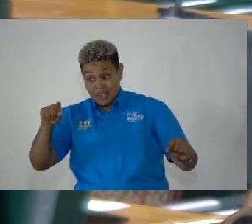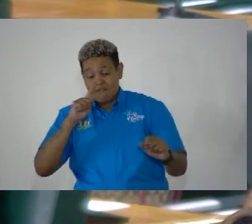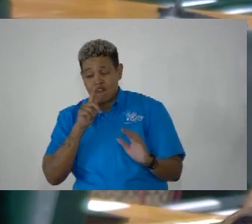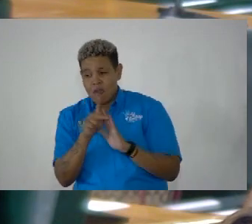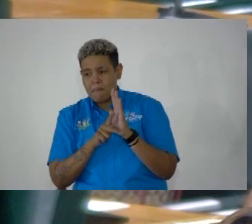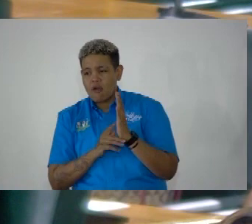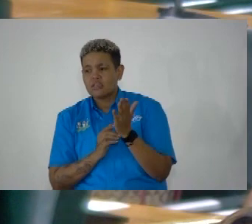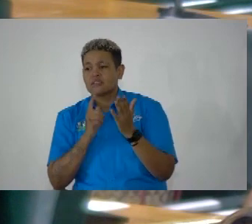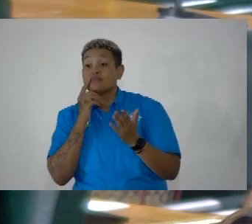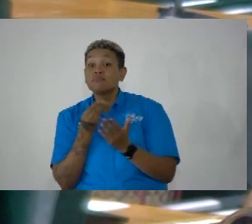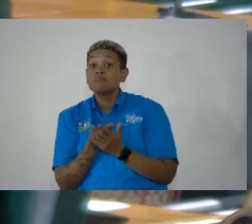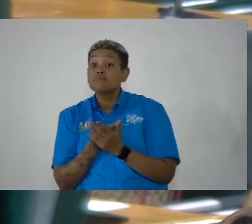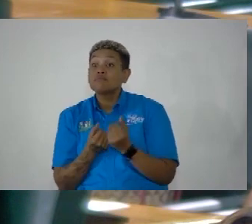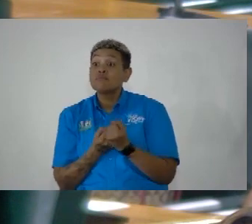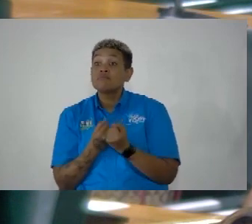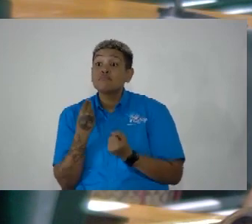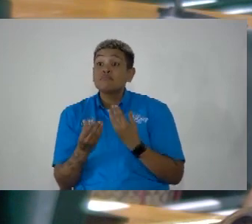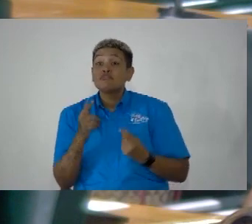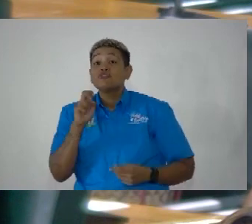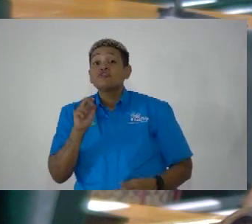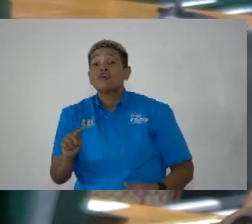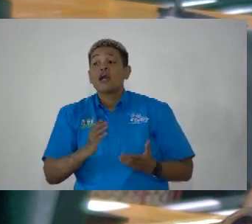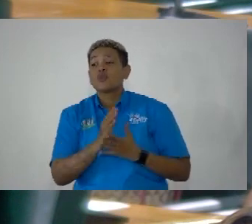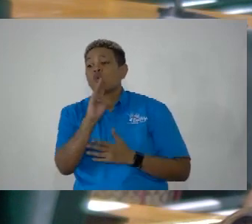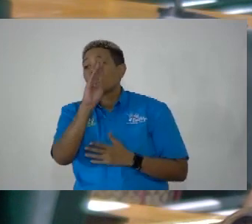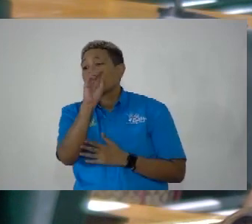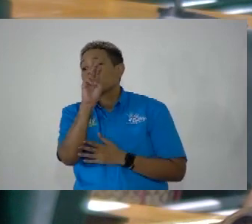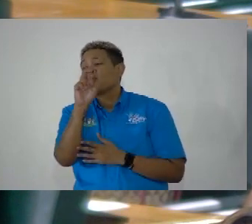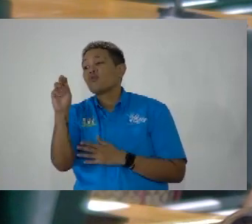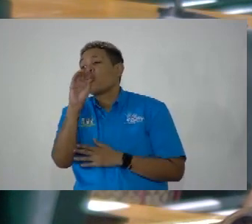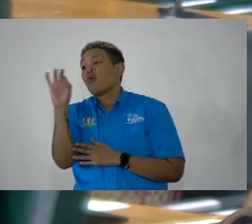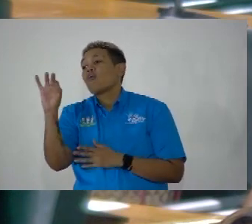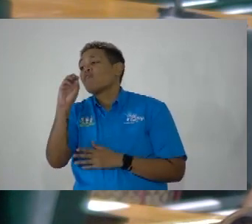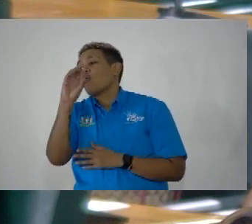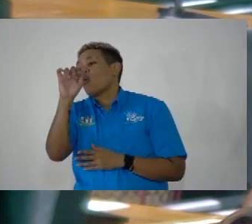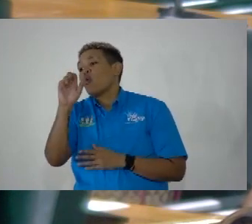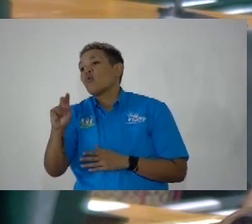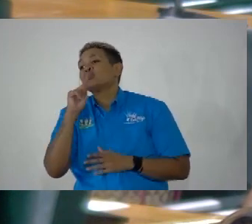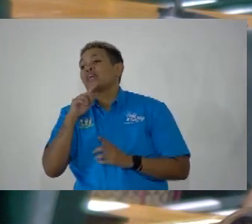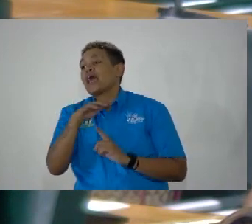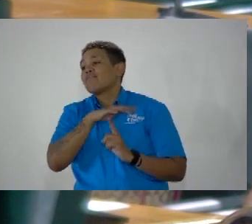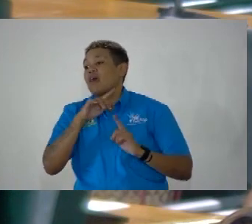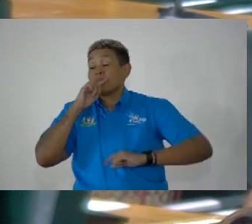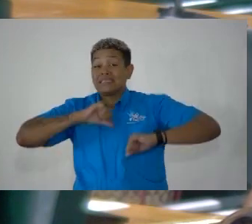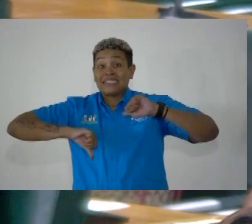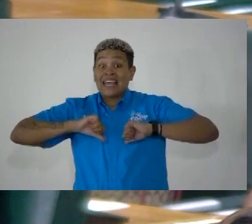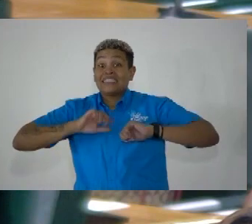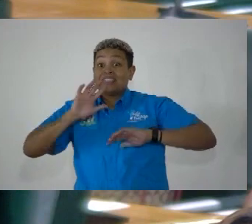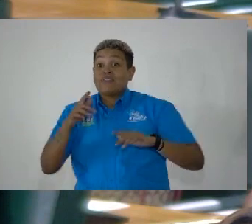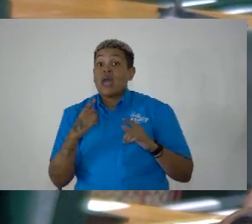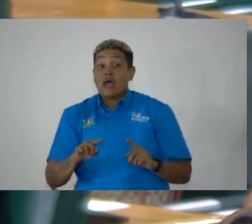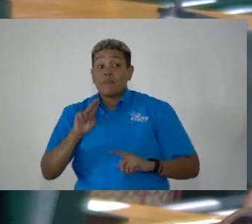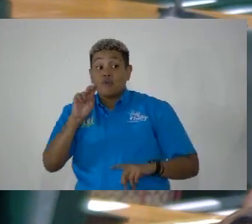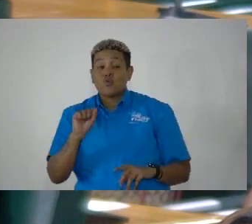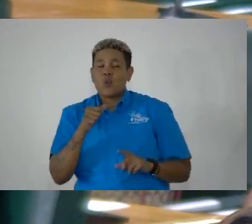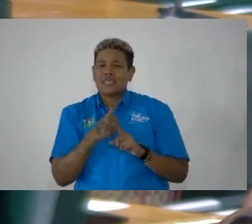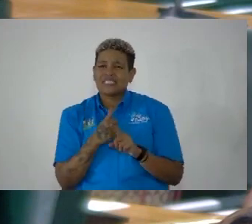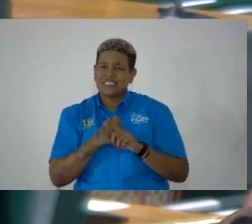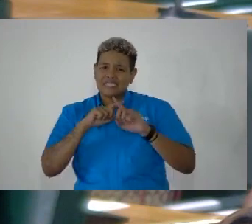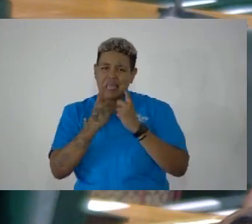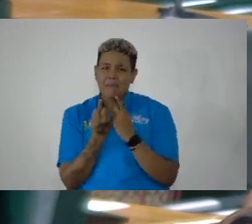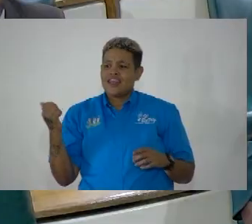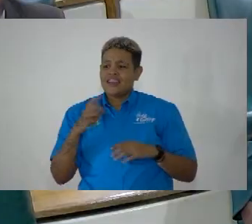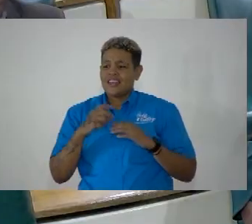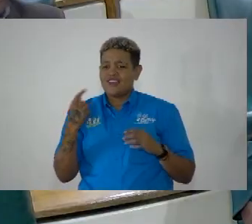part through grant funding by the Bureau of Oceans and International Environmental and Scientific Affairs of the U.S. Department